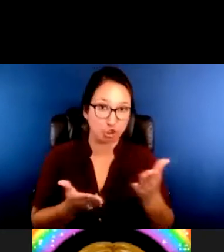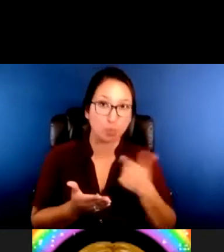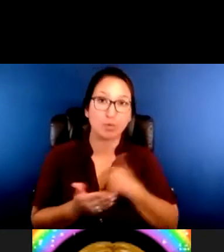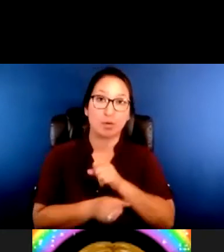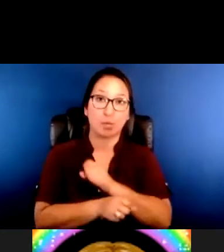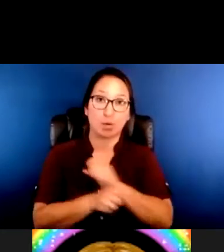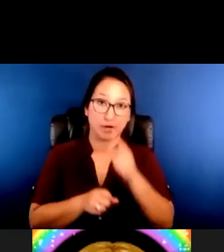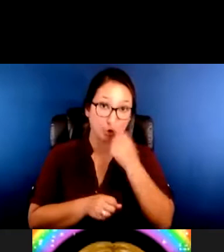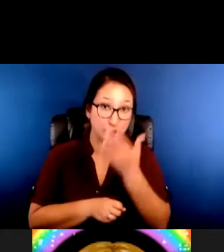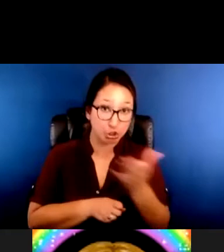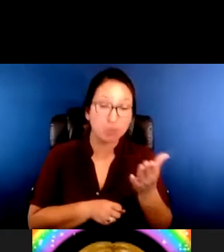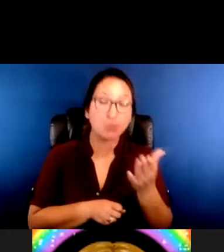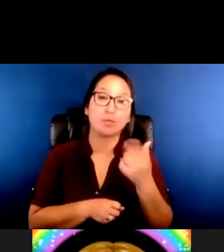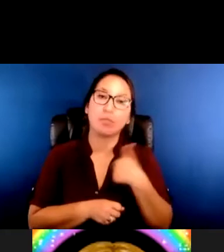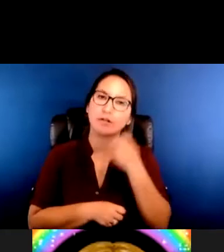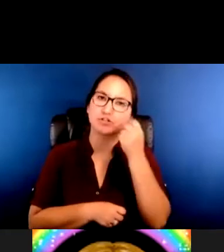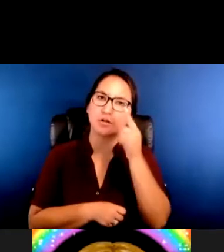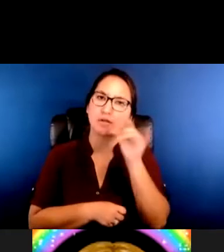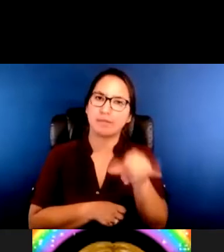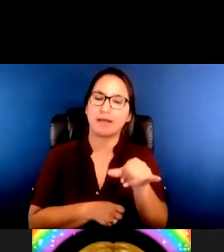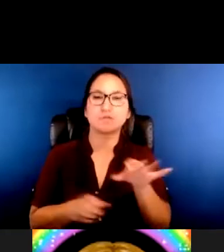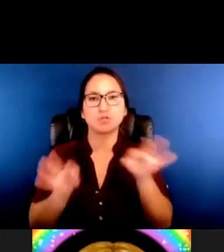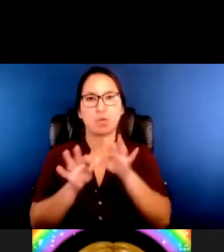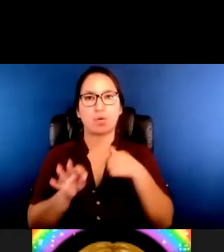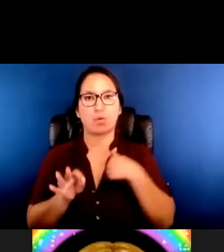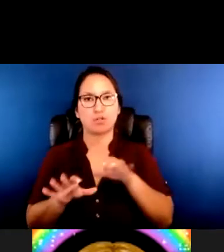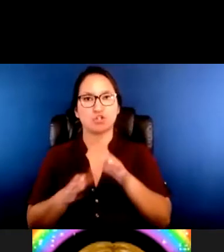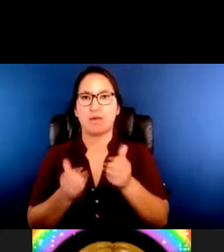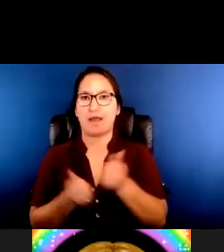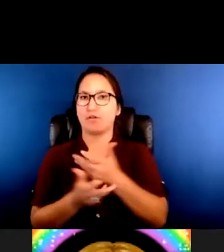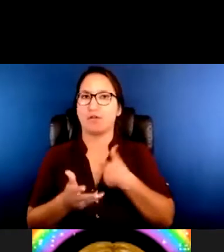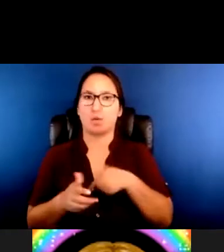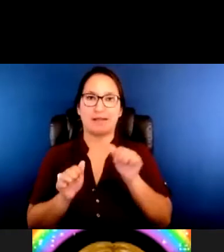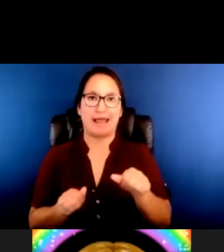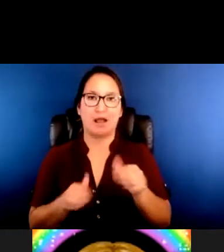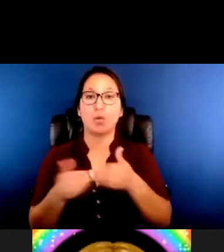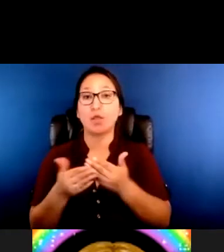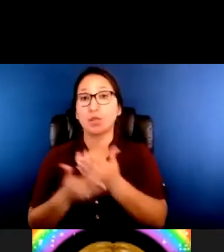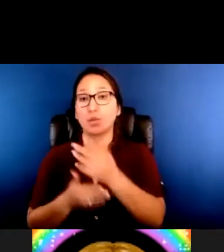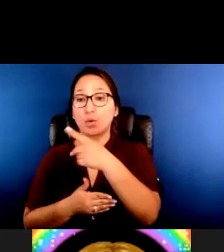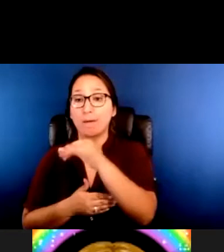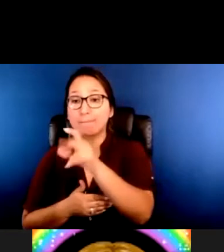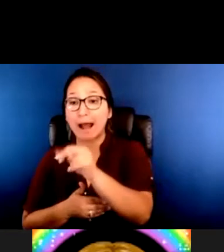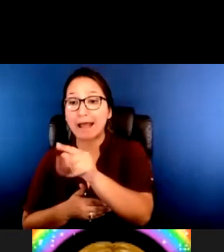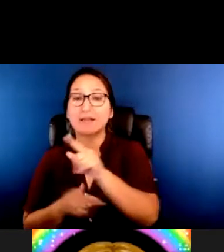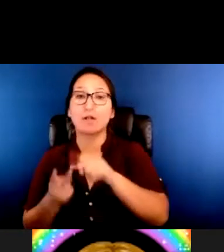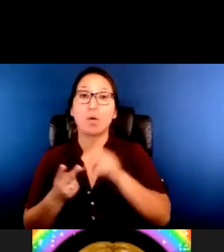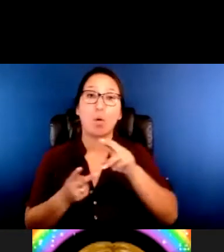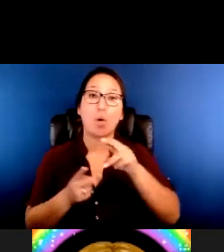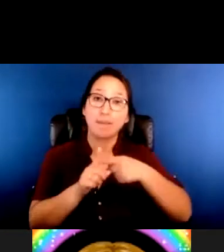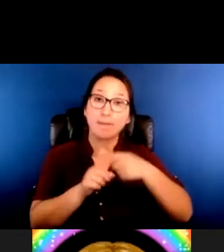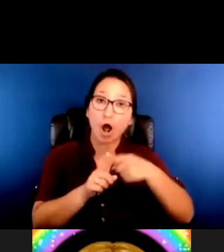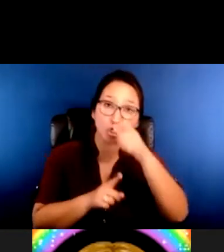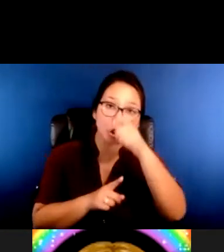that. And we want to do everything we can, whether it's a pilot, whether it's thermometers, to do our very best for you. And then we,